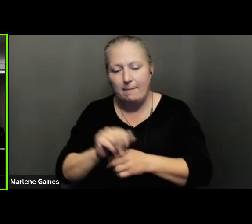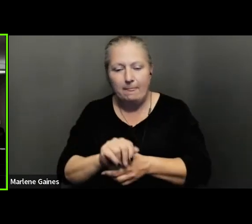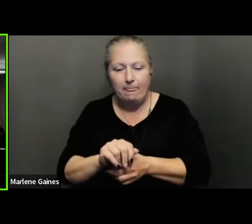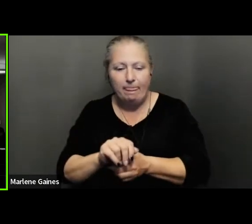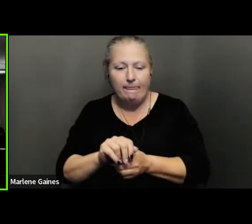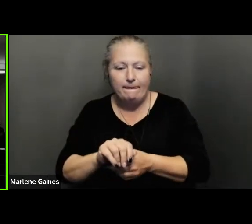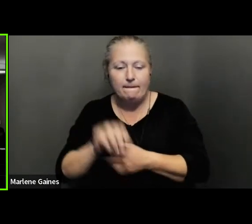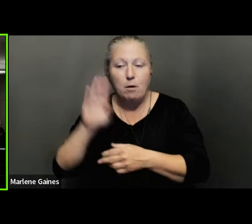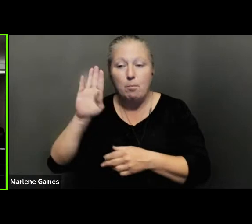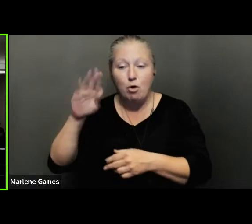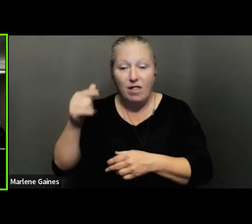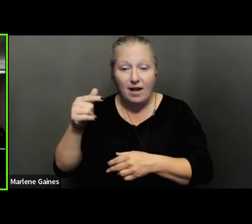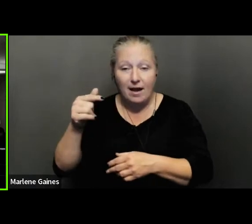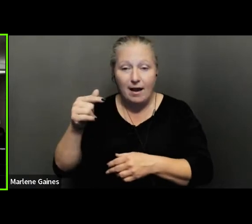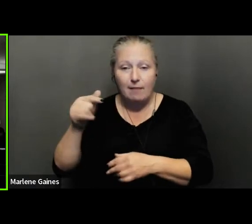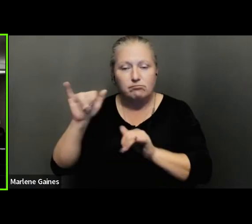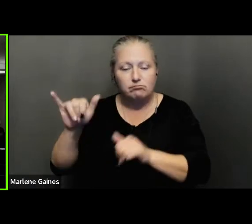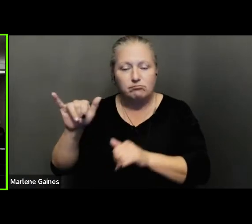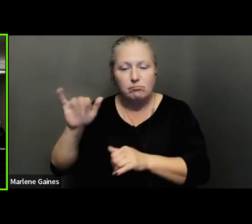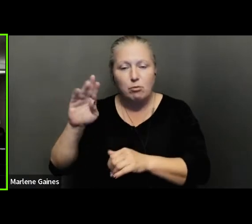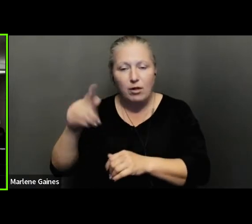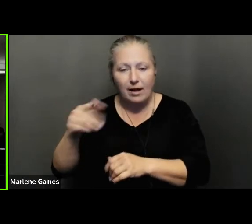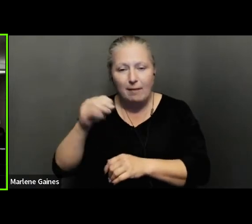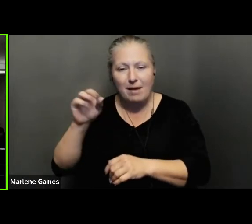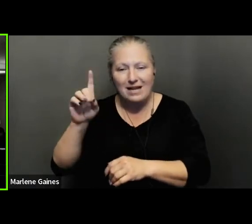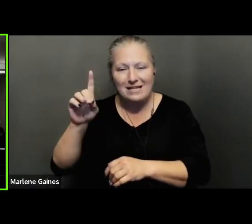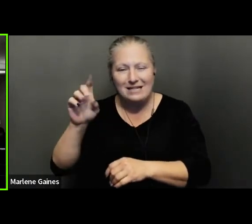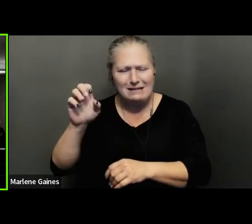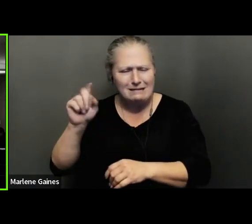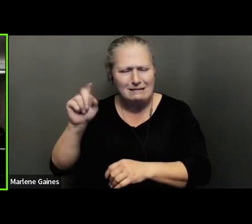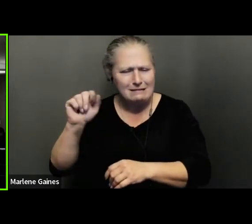And then Burlingame would be Burlingame and DTAC.